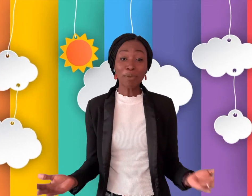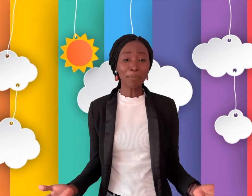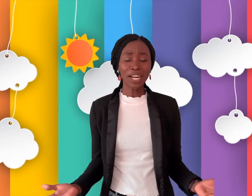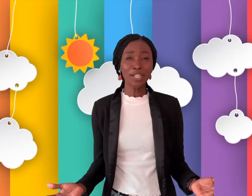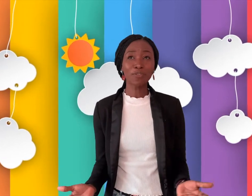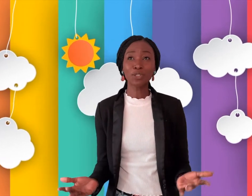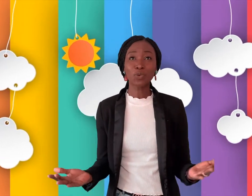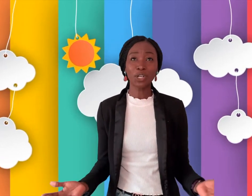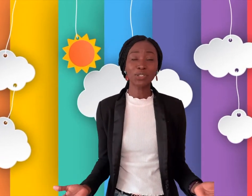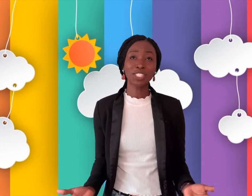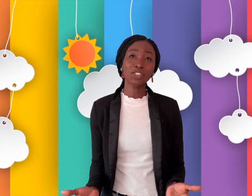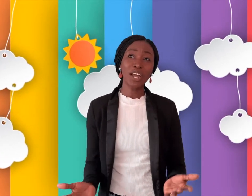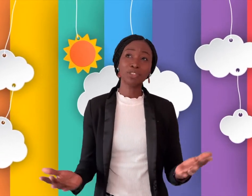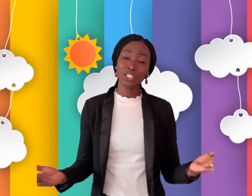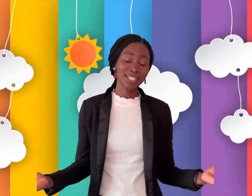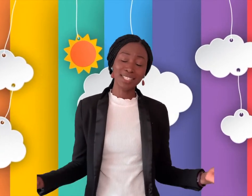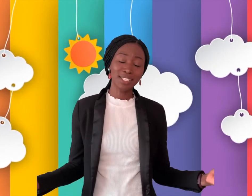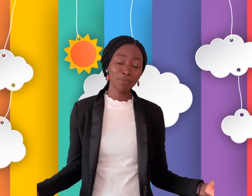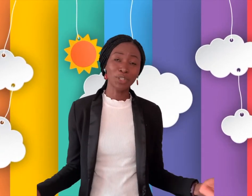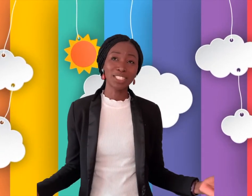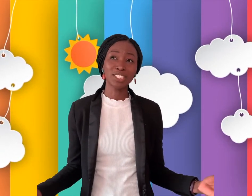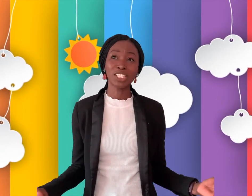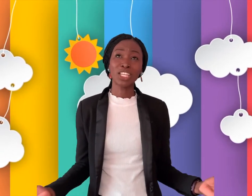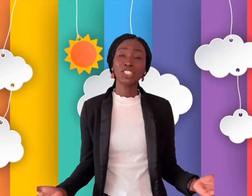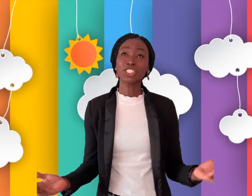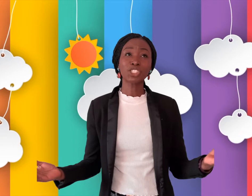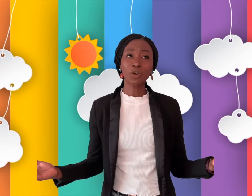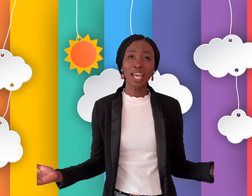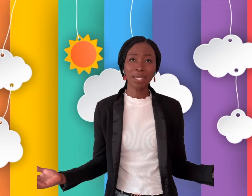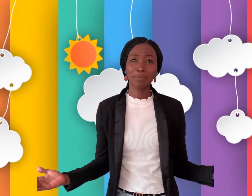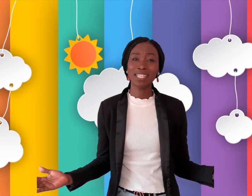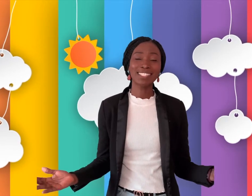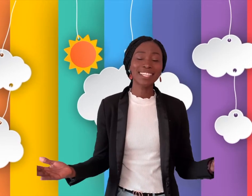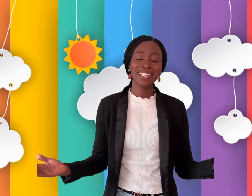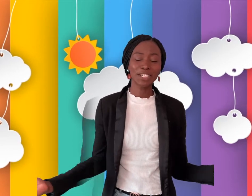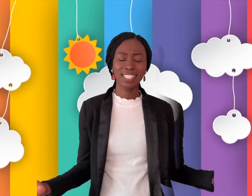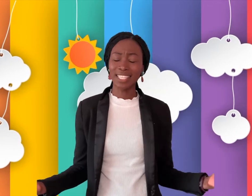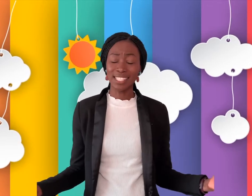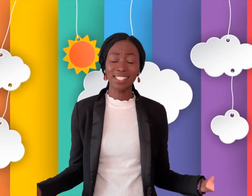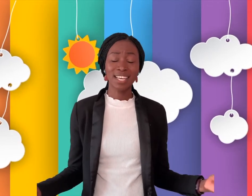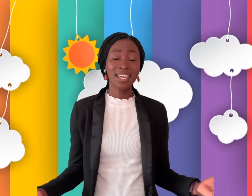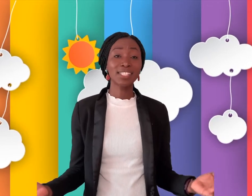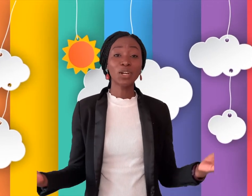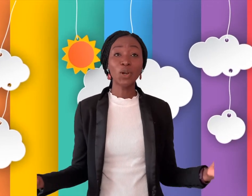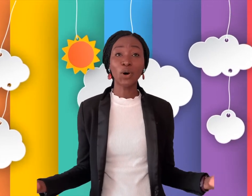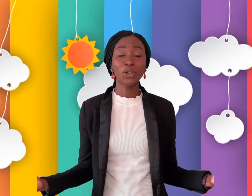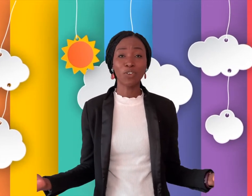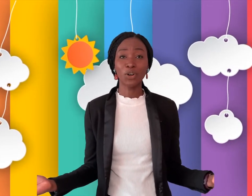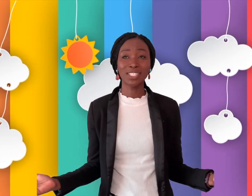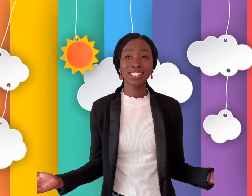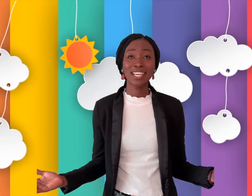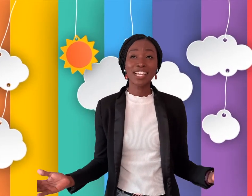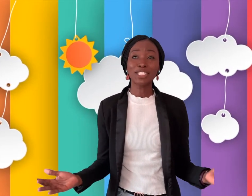you remember any of those words to describe Jesus this morning, just describe him. He's the King of Kings. He's the Lord